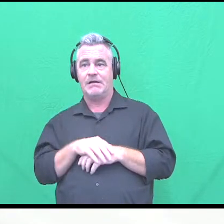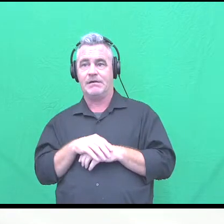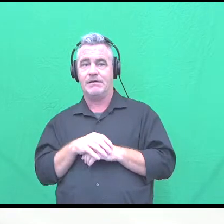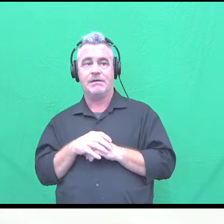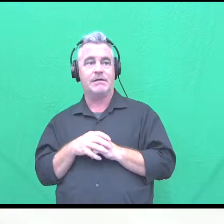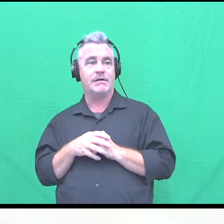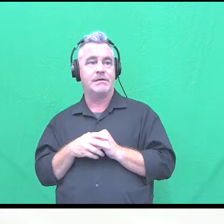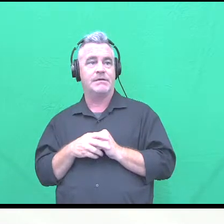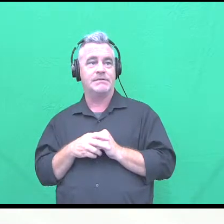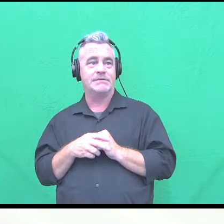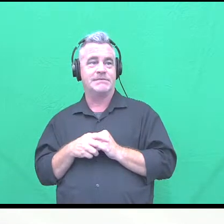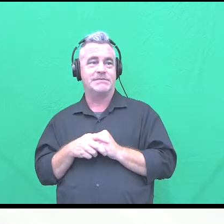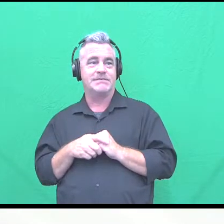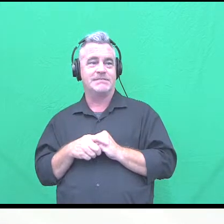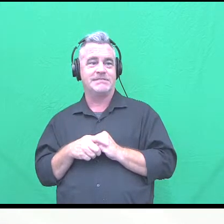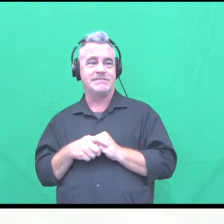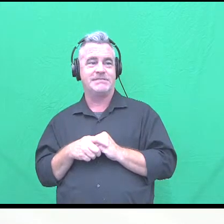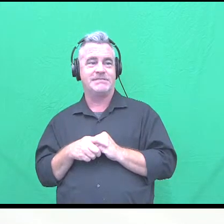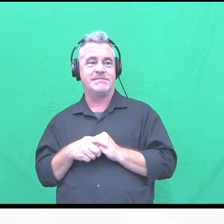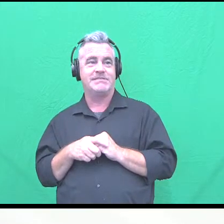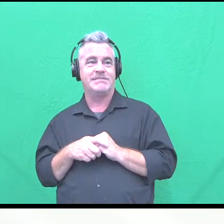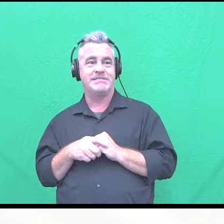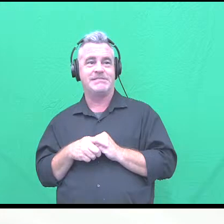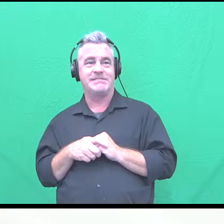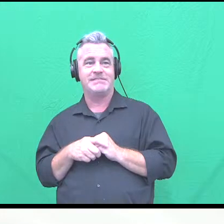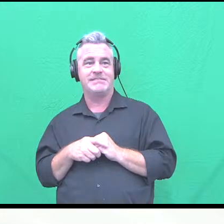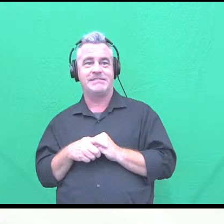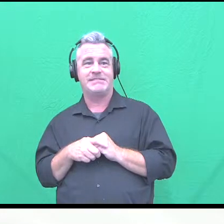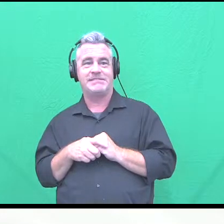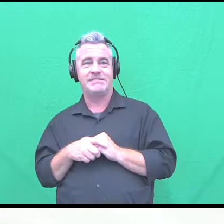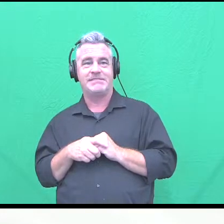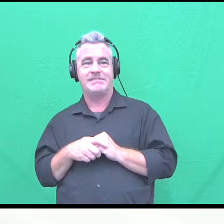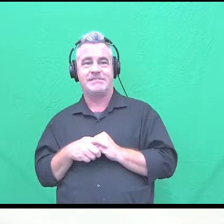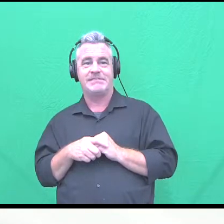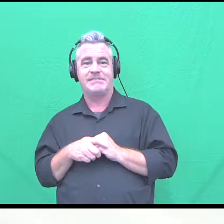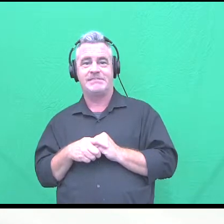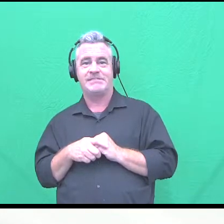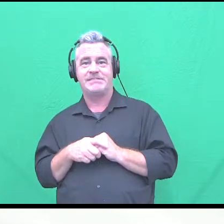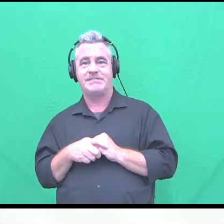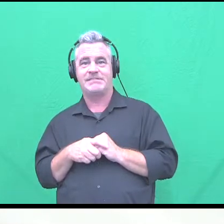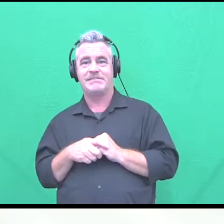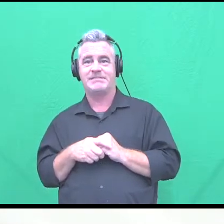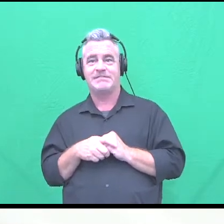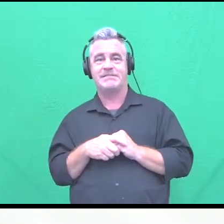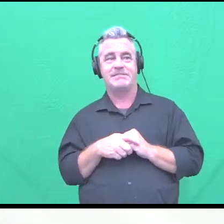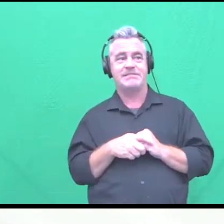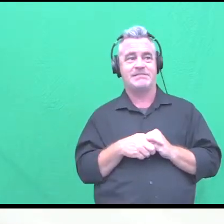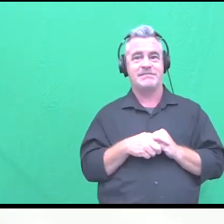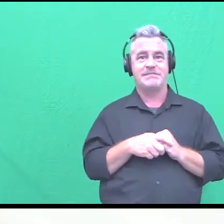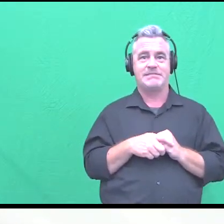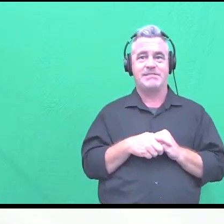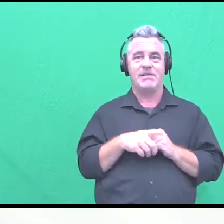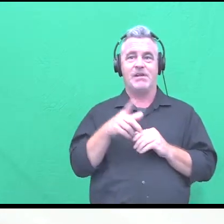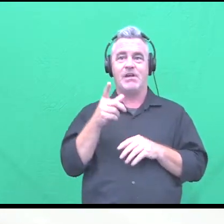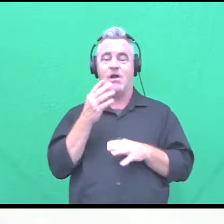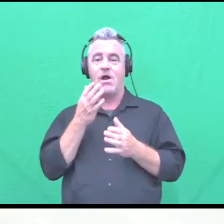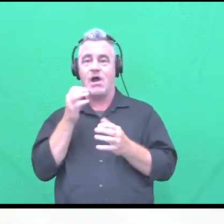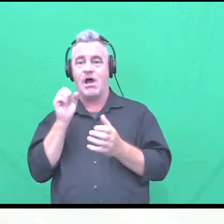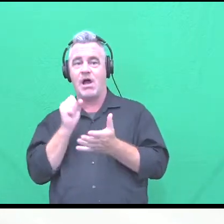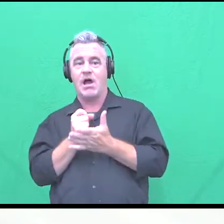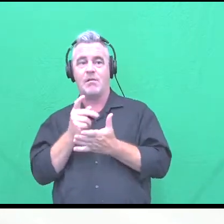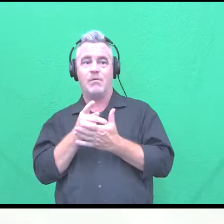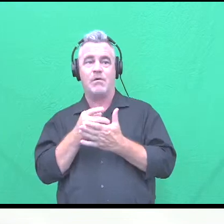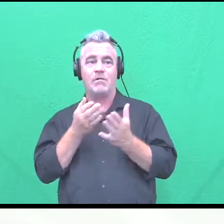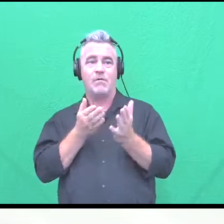you. All right, 12J. Approval of right of entry agreement to construct data